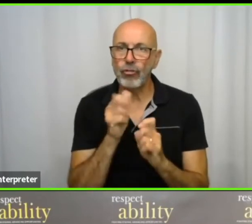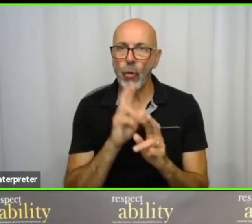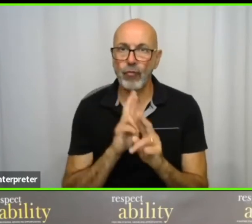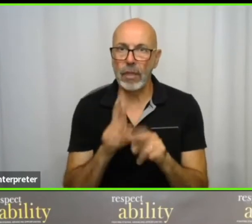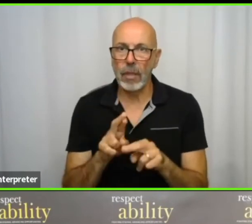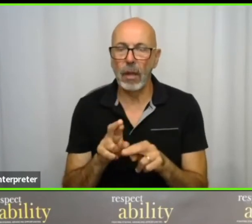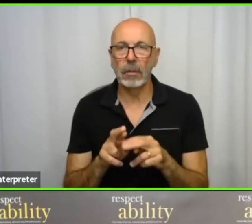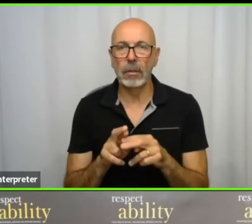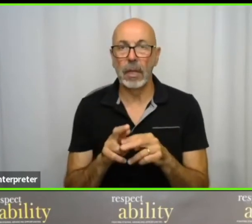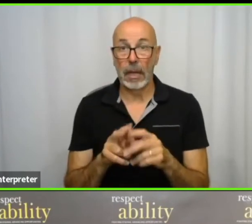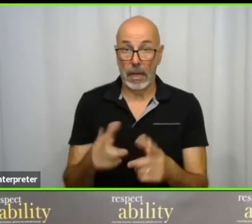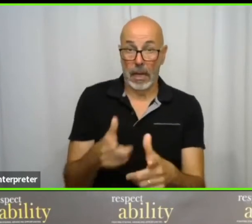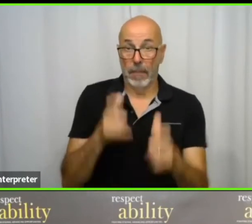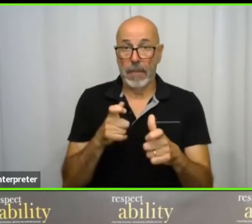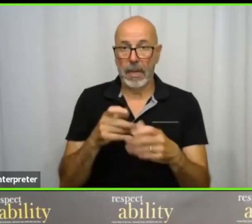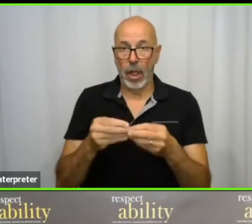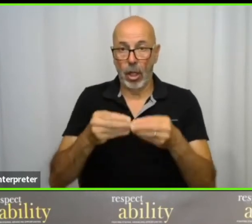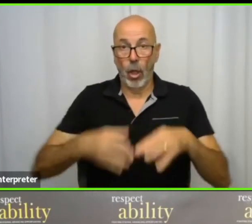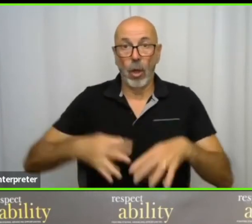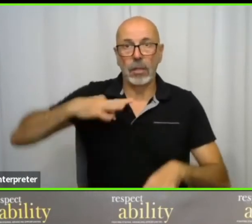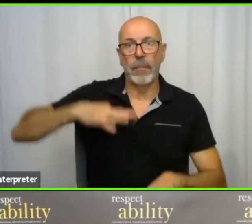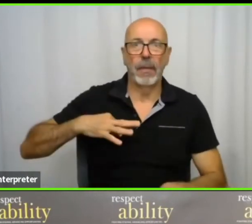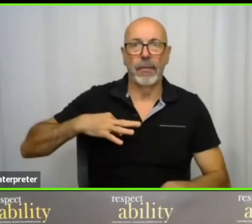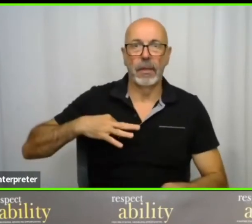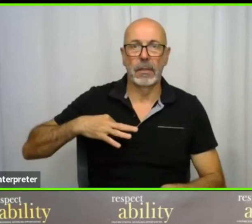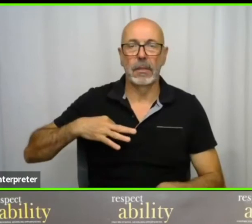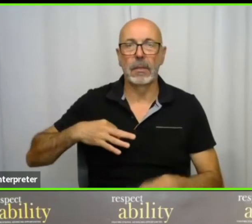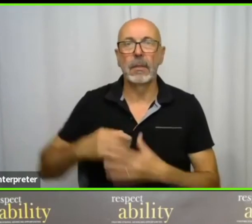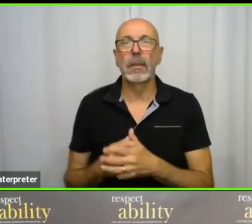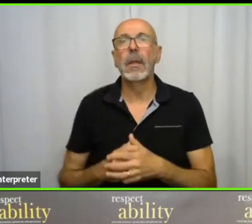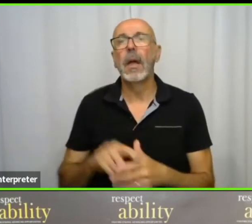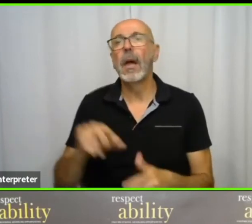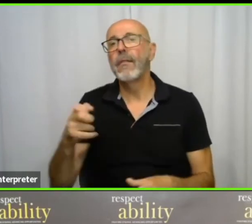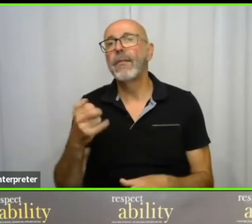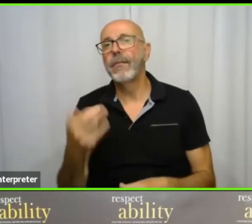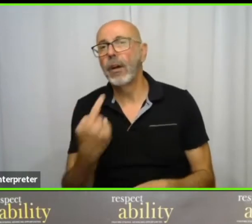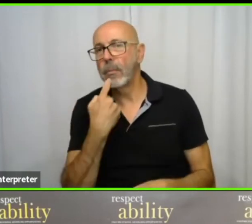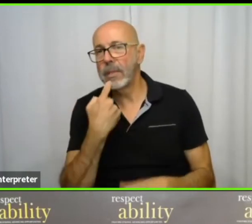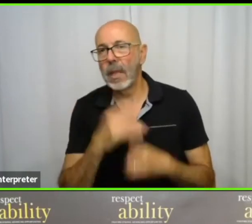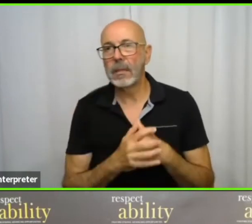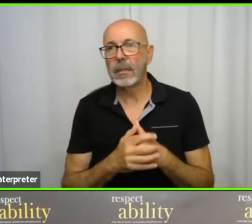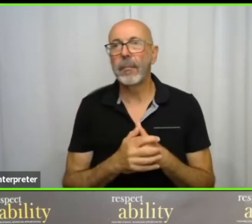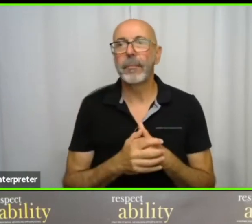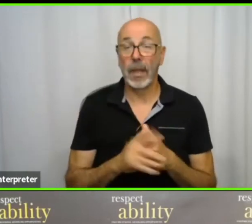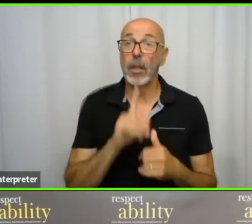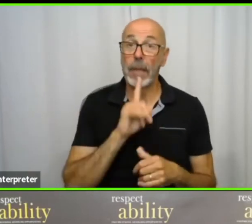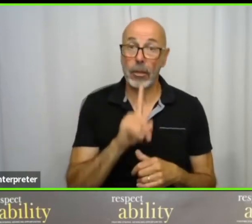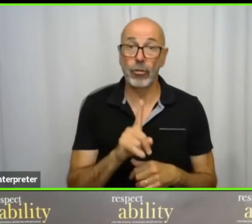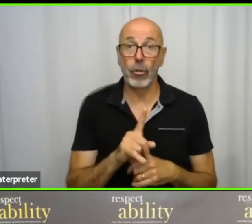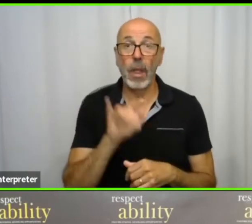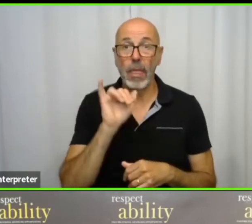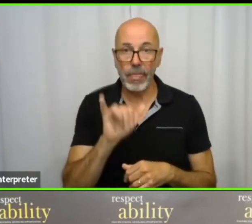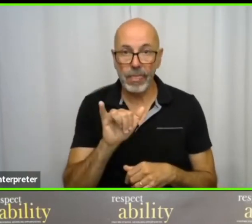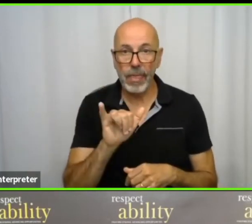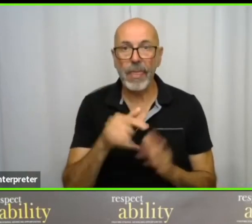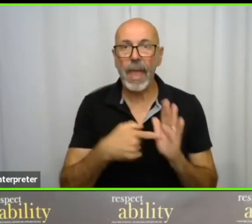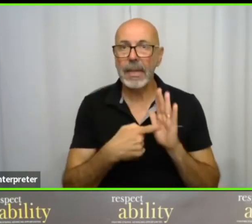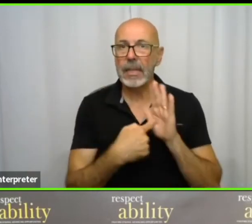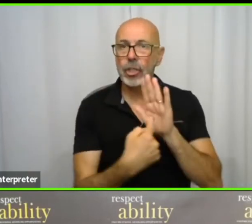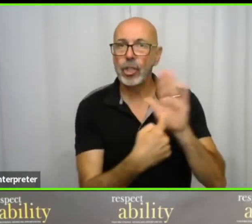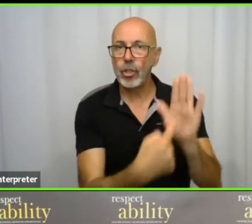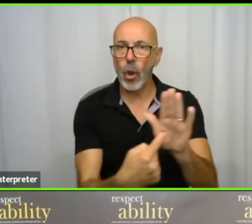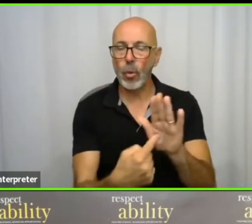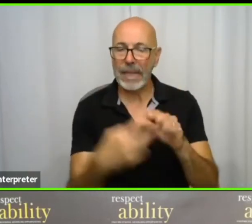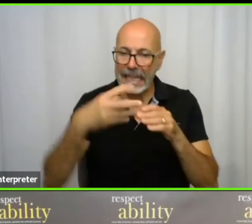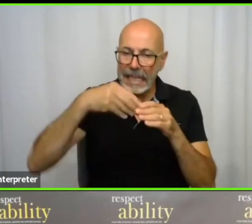immediate loss of benefits. So Philip will of course note that down, and we'll make sure that that is reflected